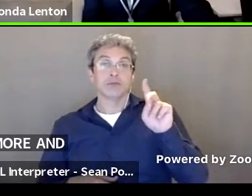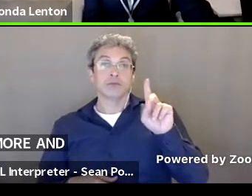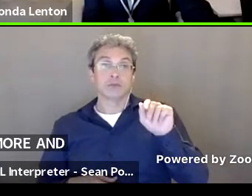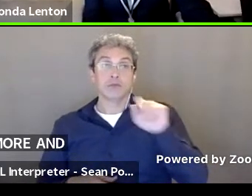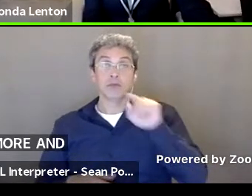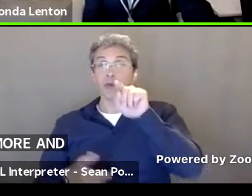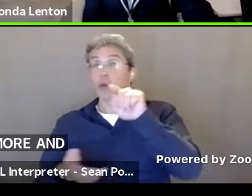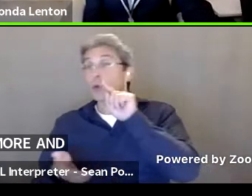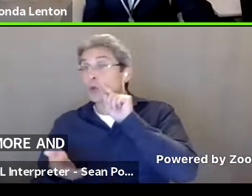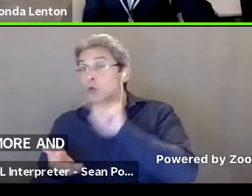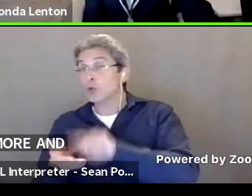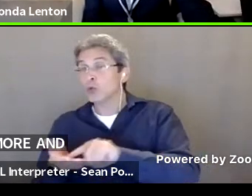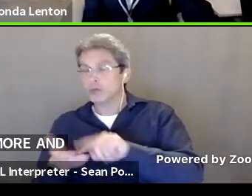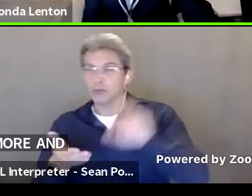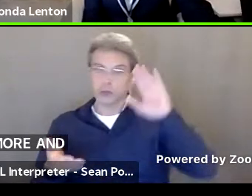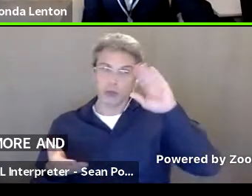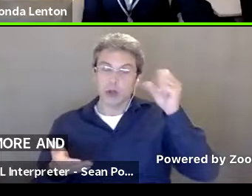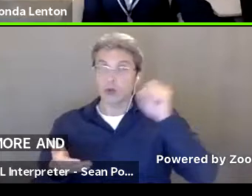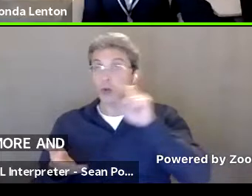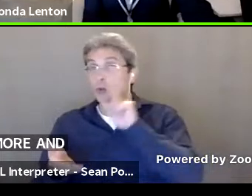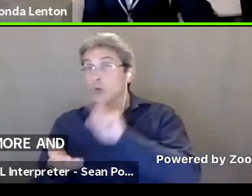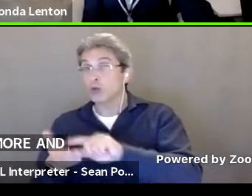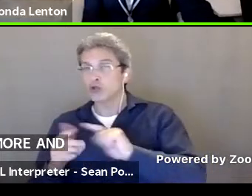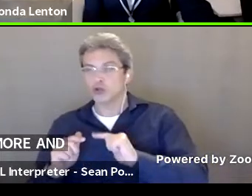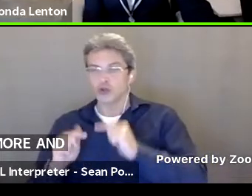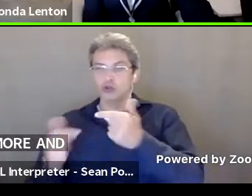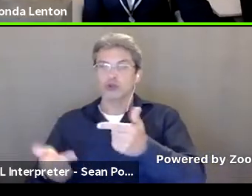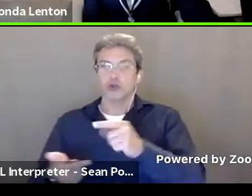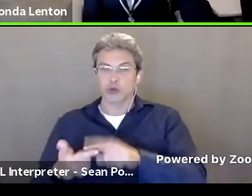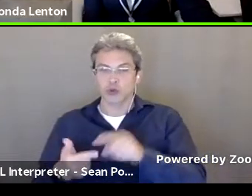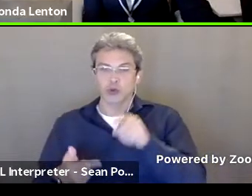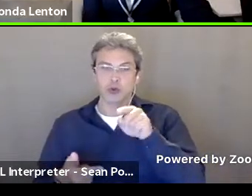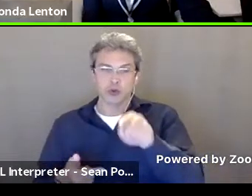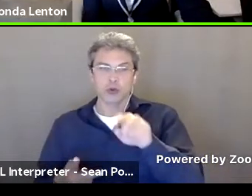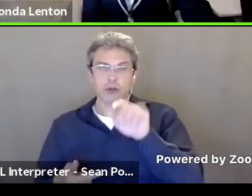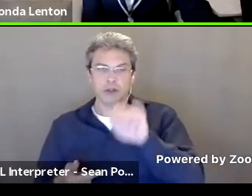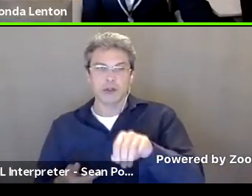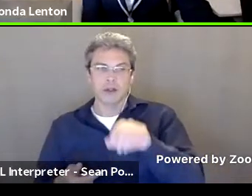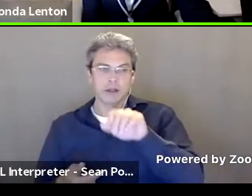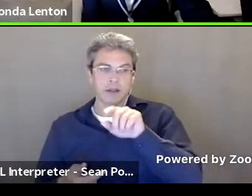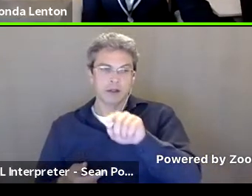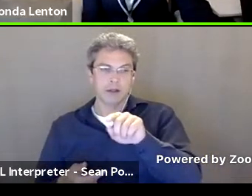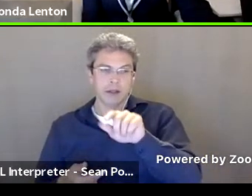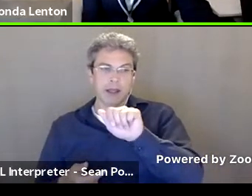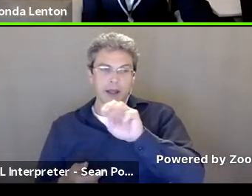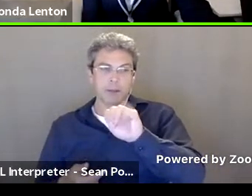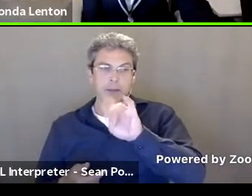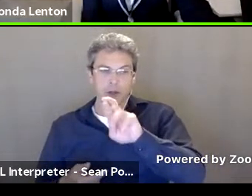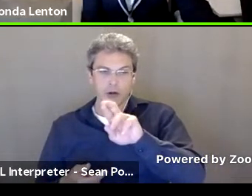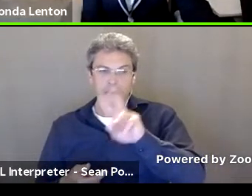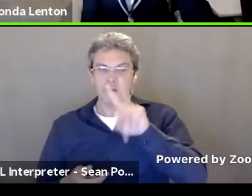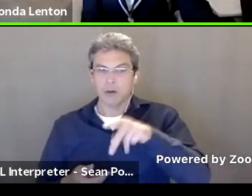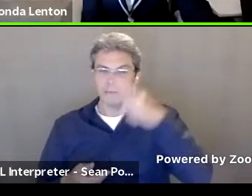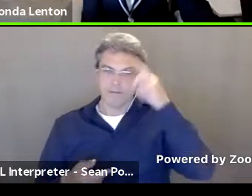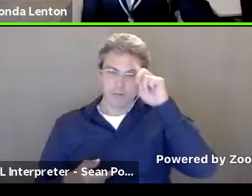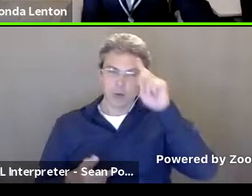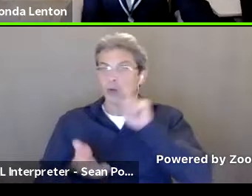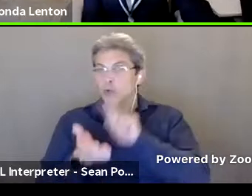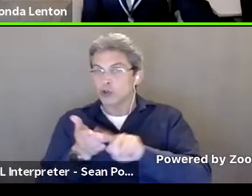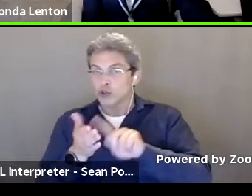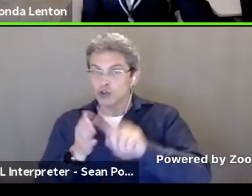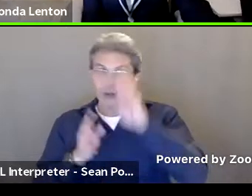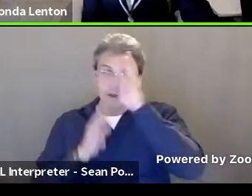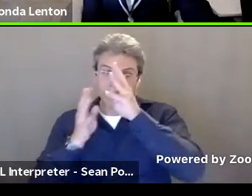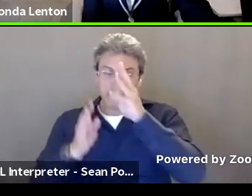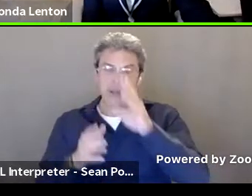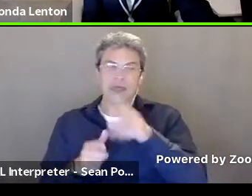over to our Vice President of Research and Innovation, and then I'll just finish off with a couple of remarks about